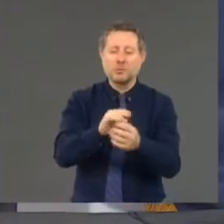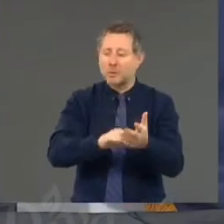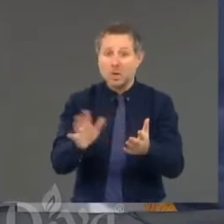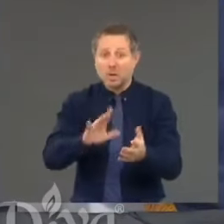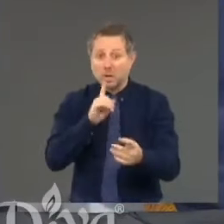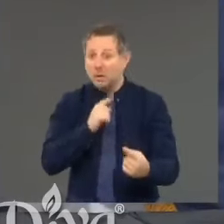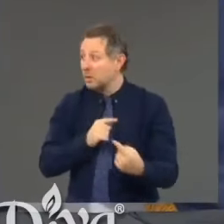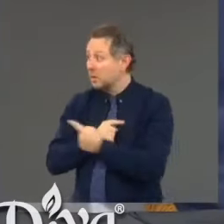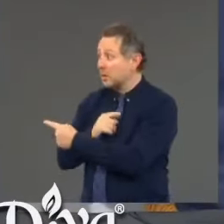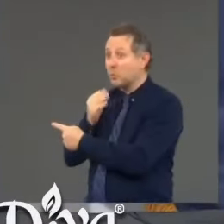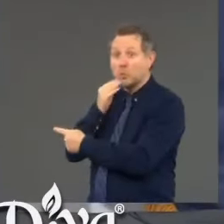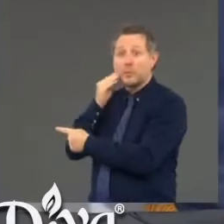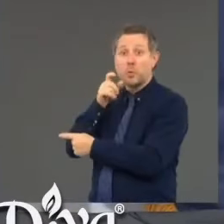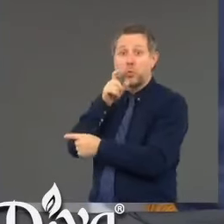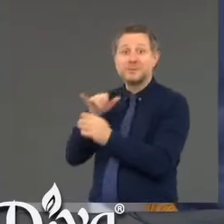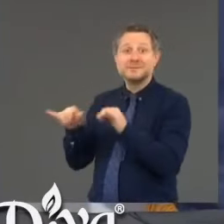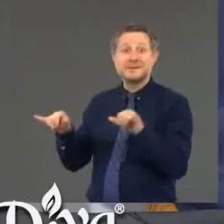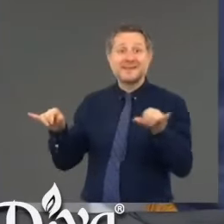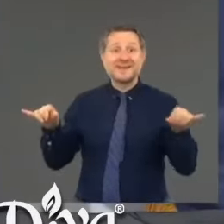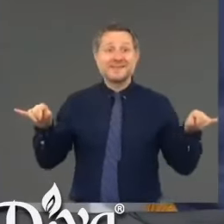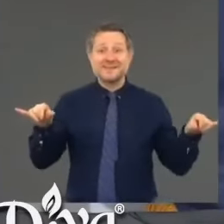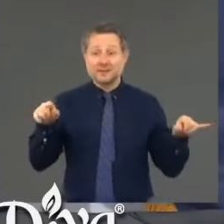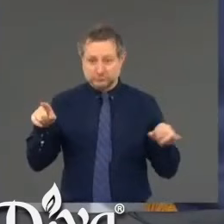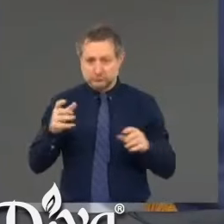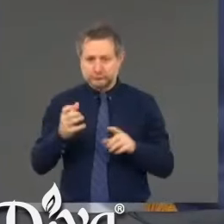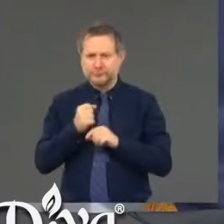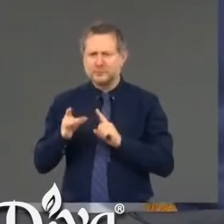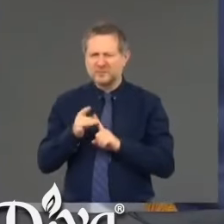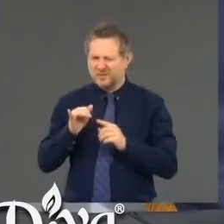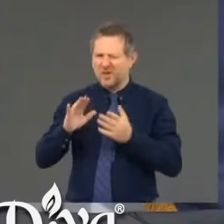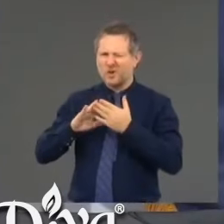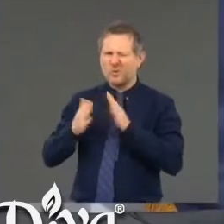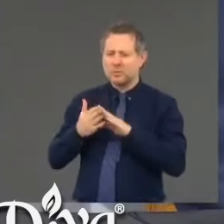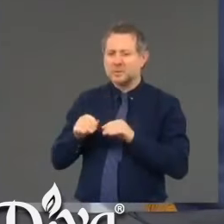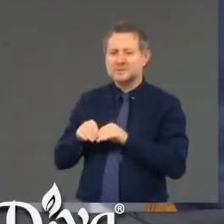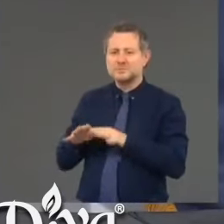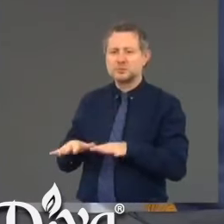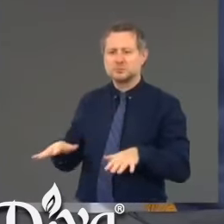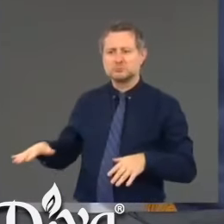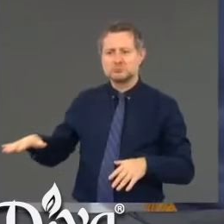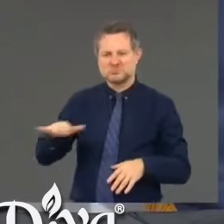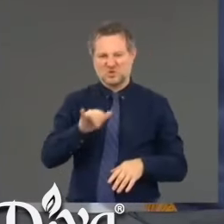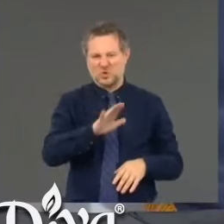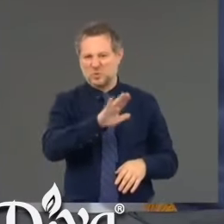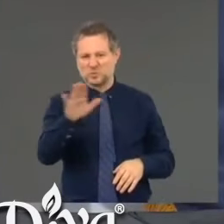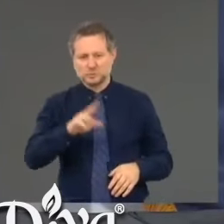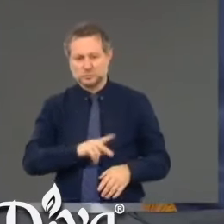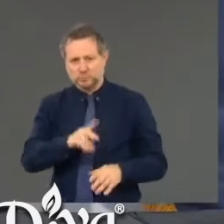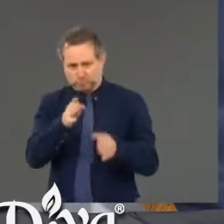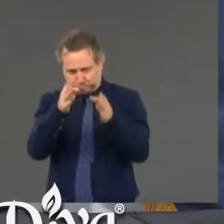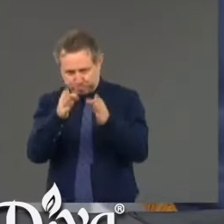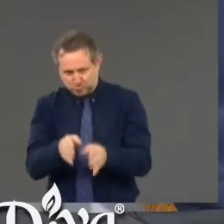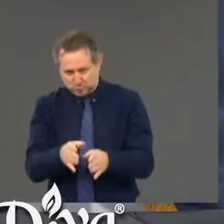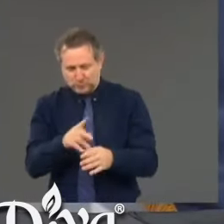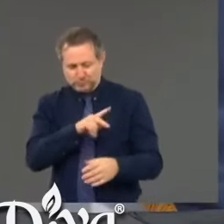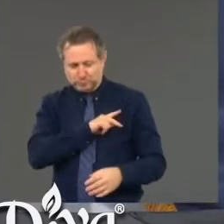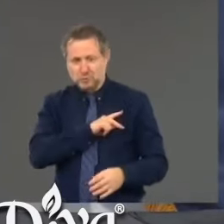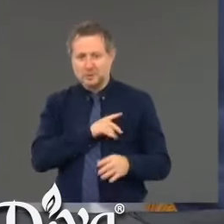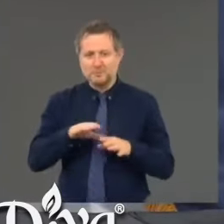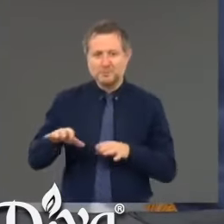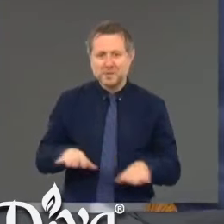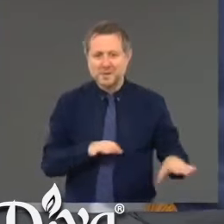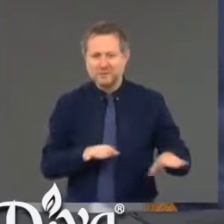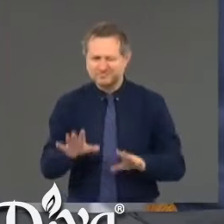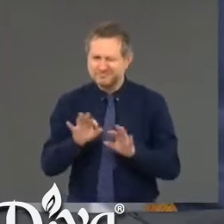community spread. That's why the personal behavior is so important. They're not getting it on a train